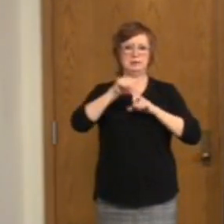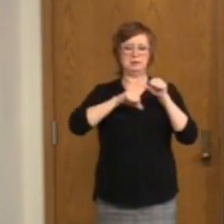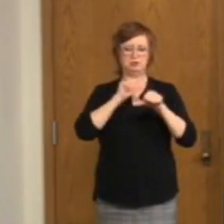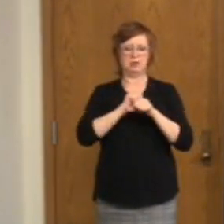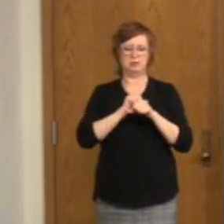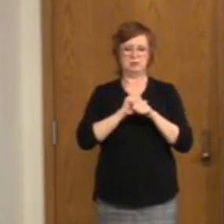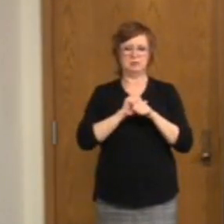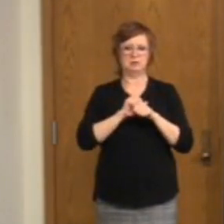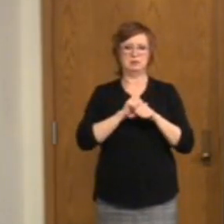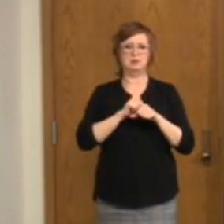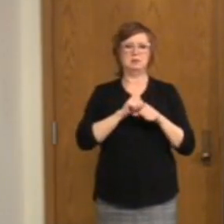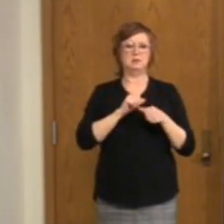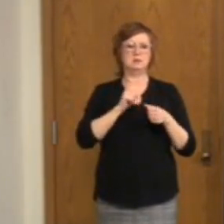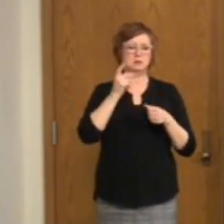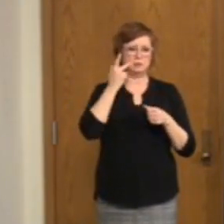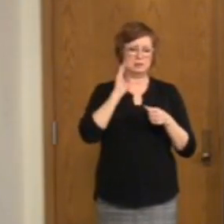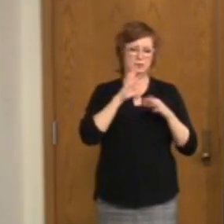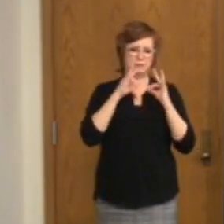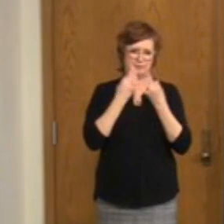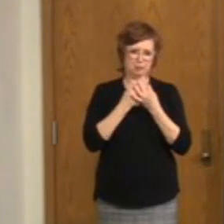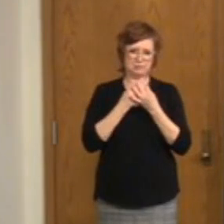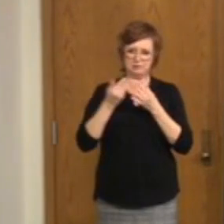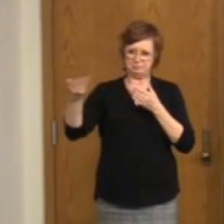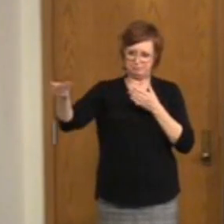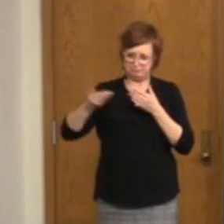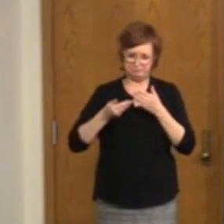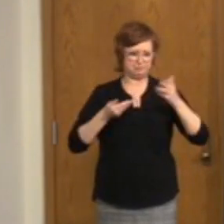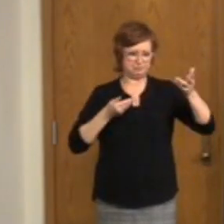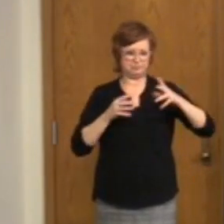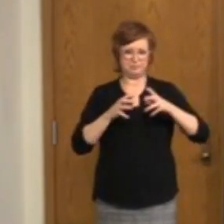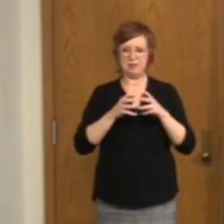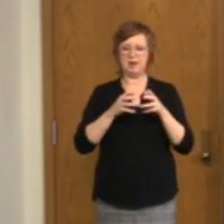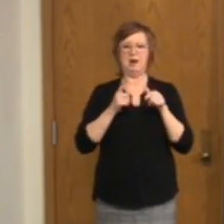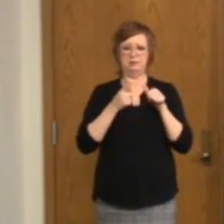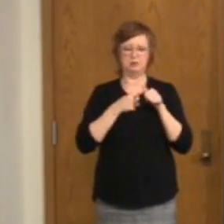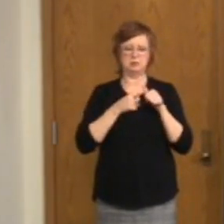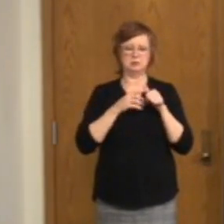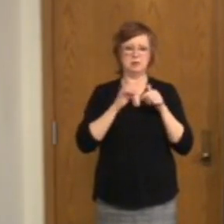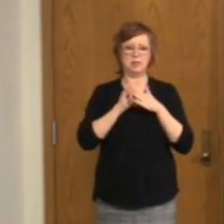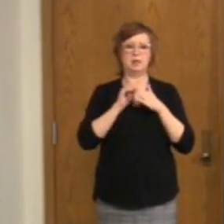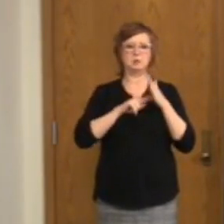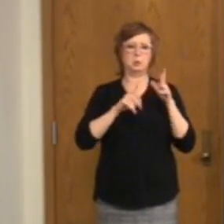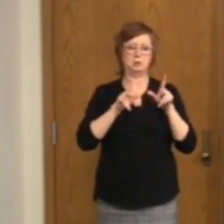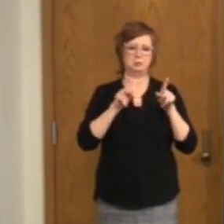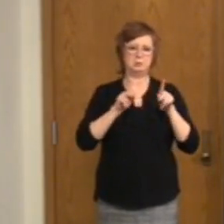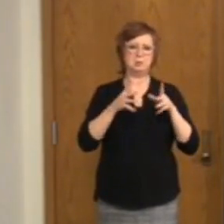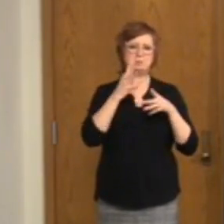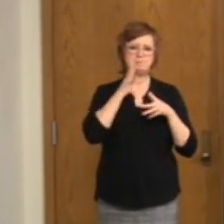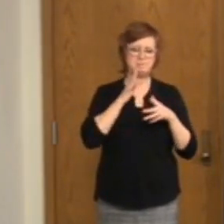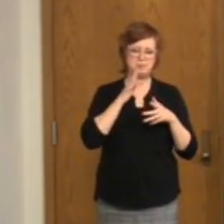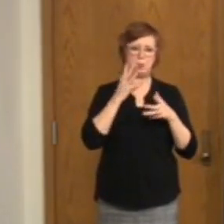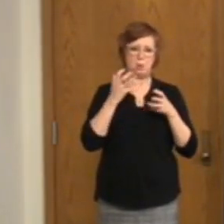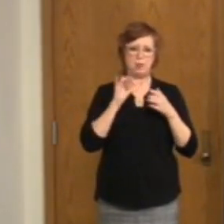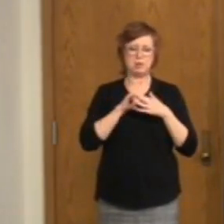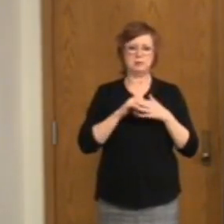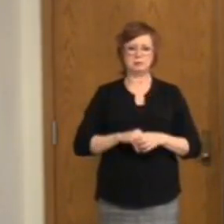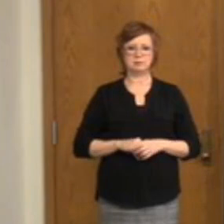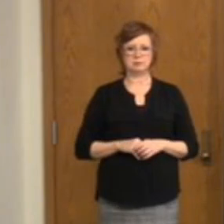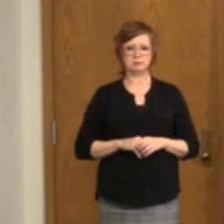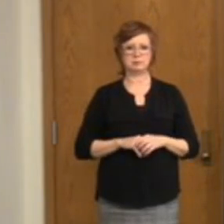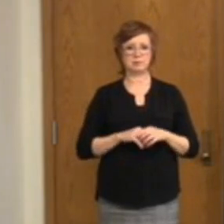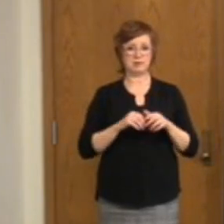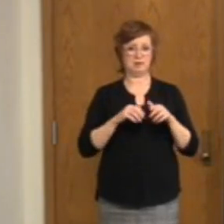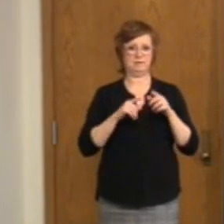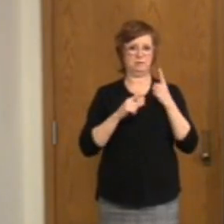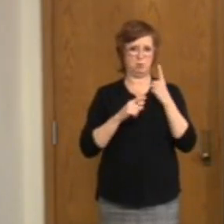broader categories in the weeks after that. But all of this is contingent on one,